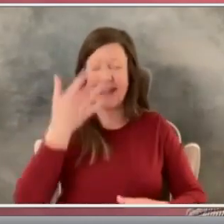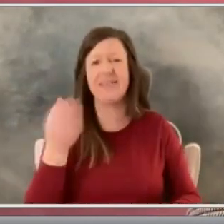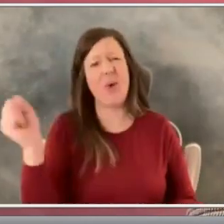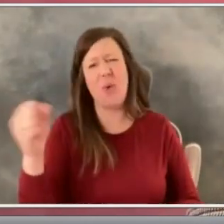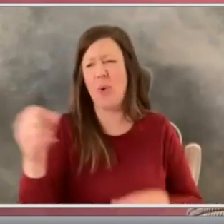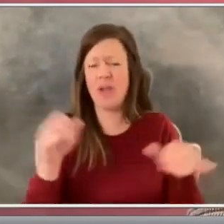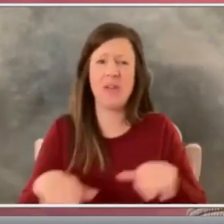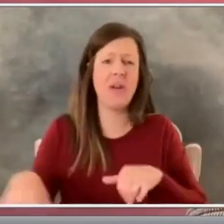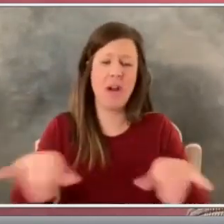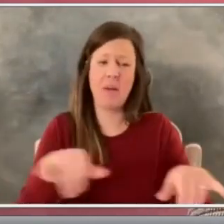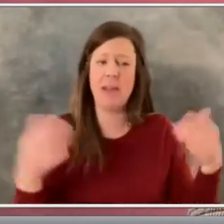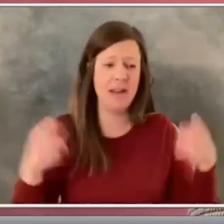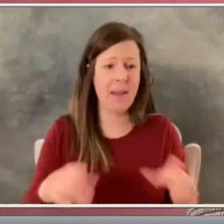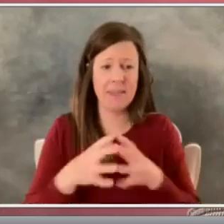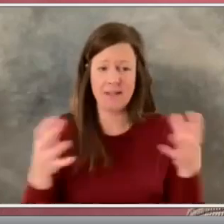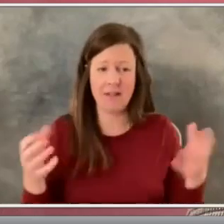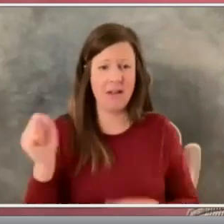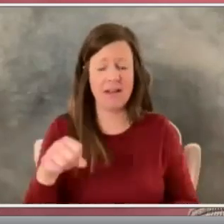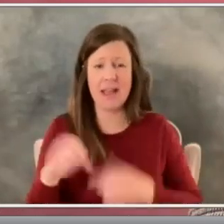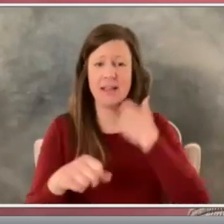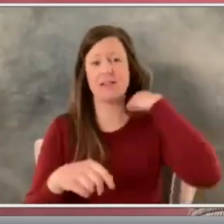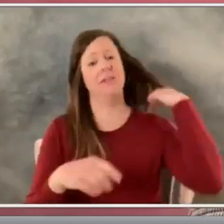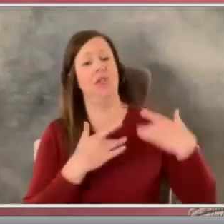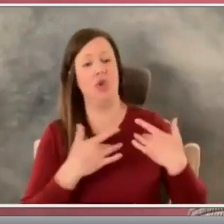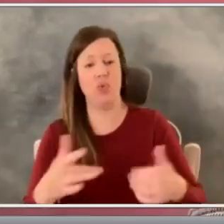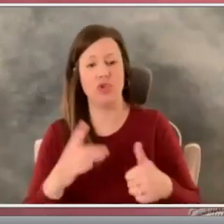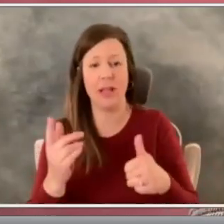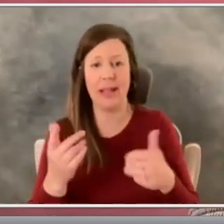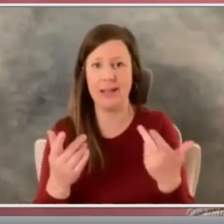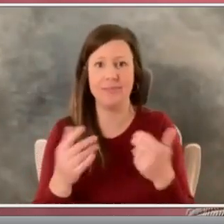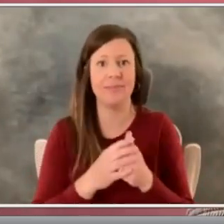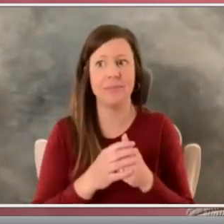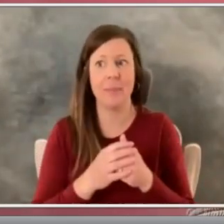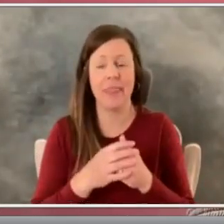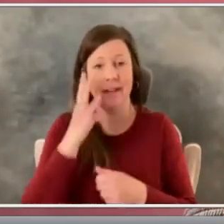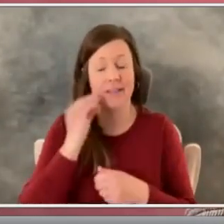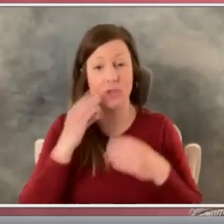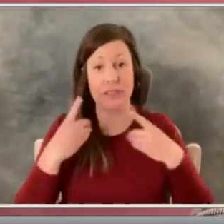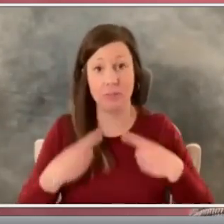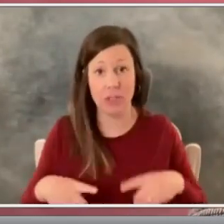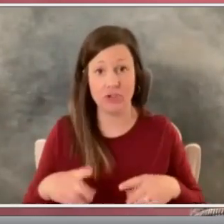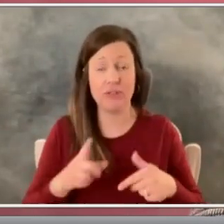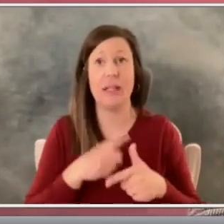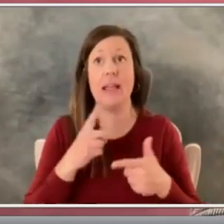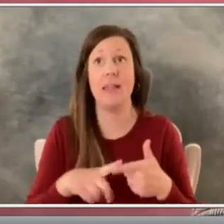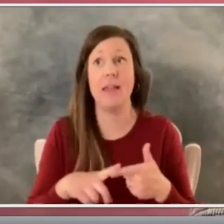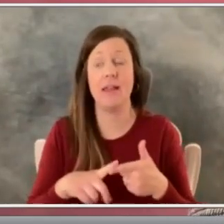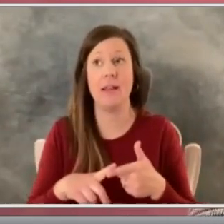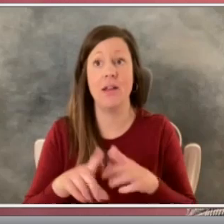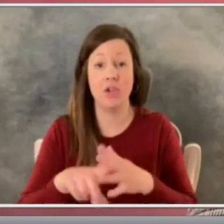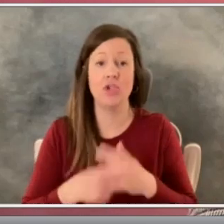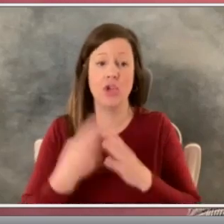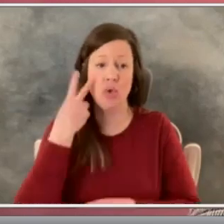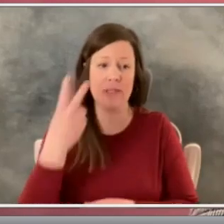as Carlos indicates, usually first stage is falling into depression. Mm-hmm. And then we begin to see some of